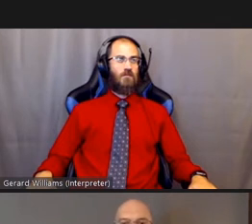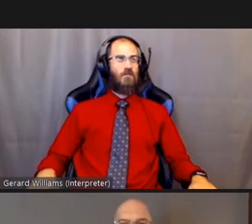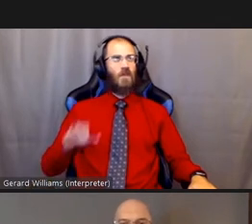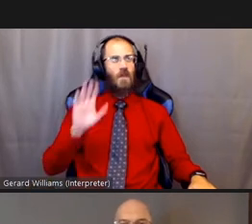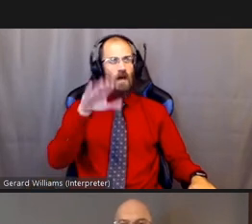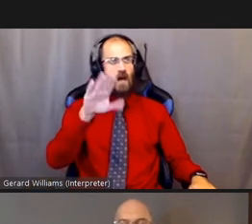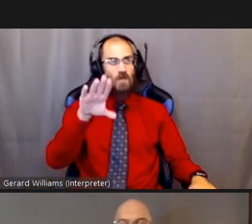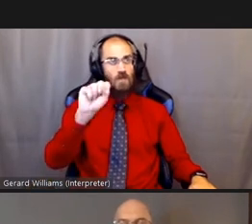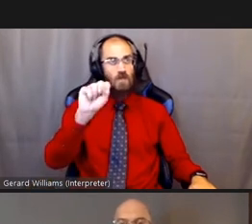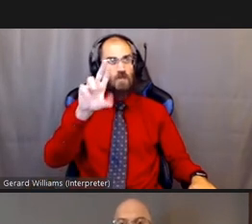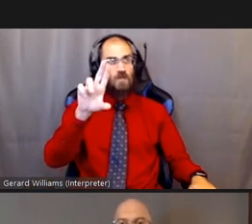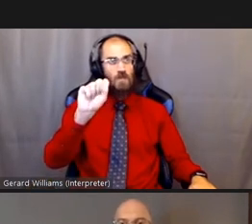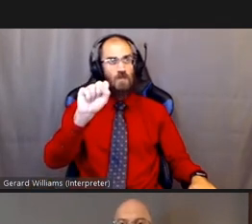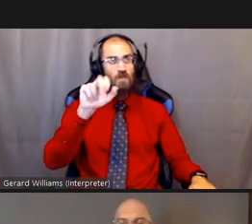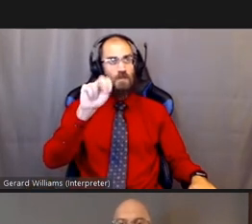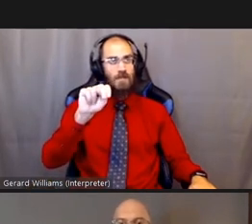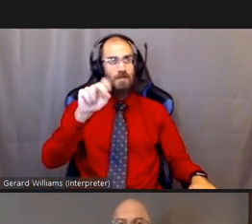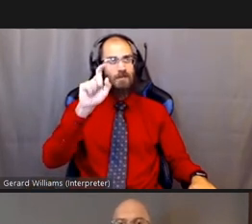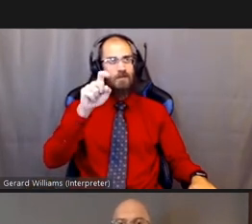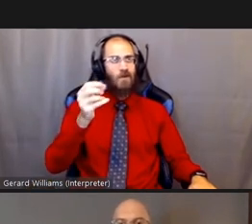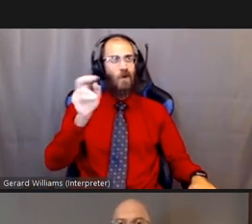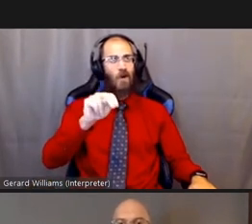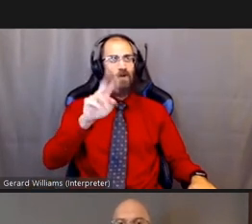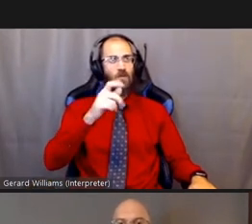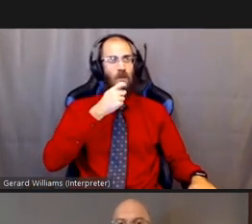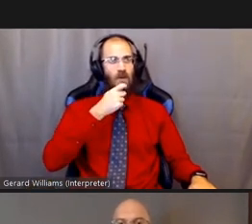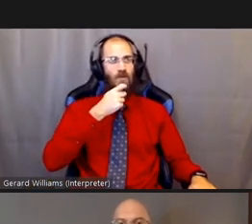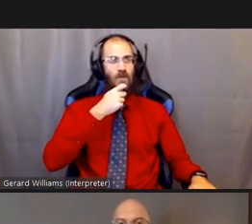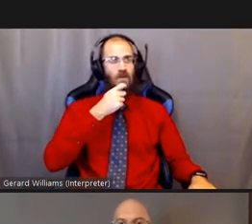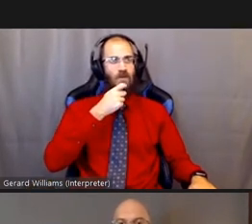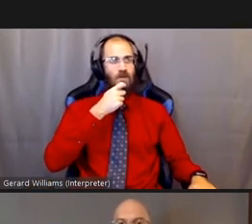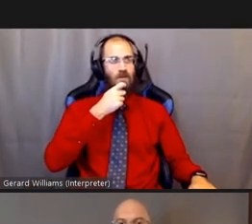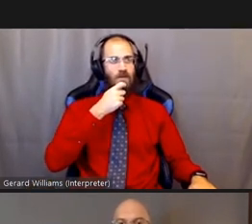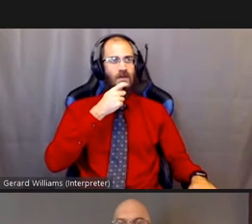Susan, can you turn your mic on, please?